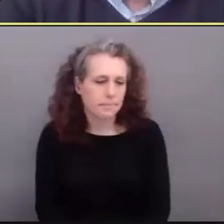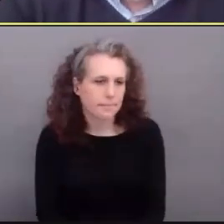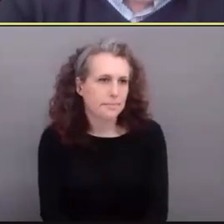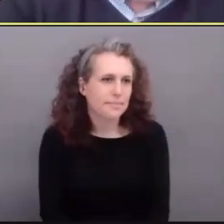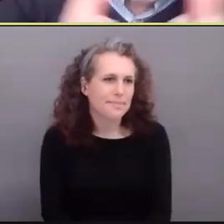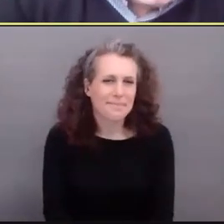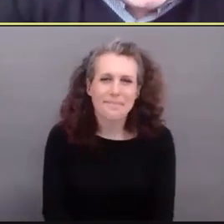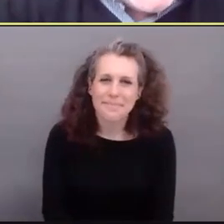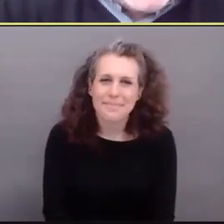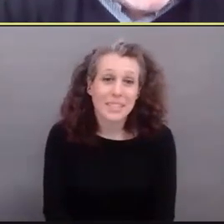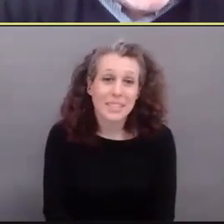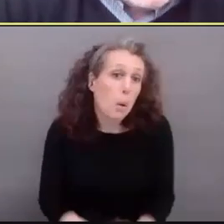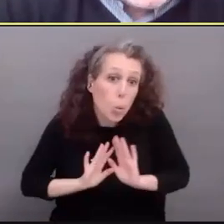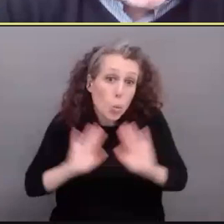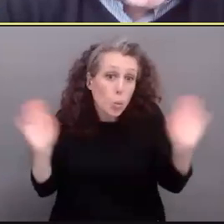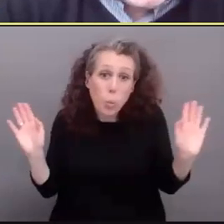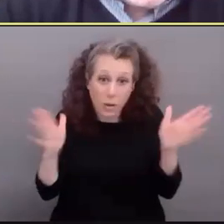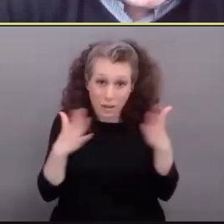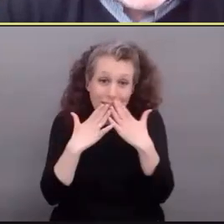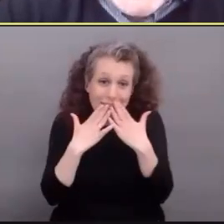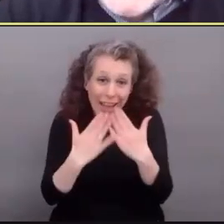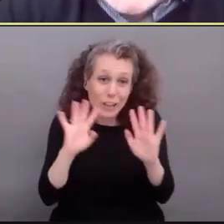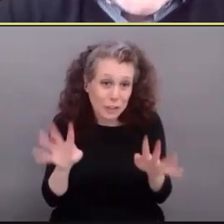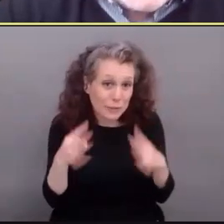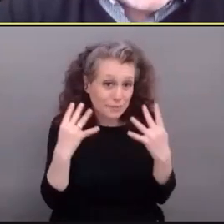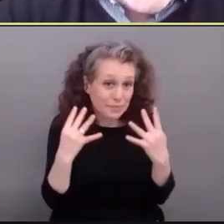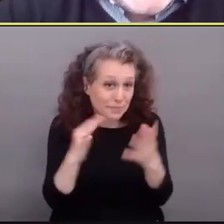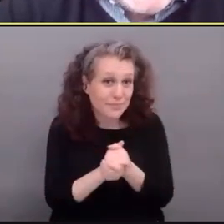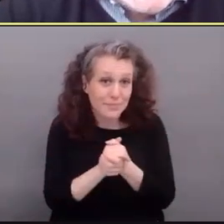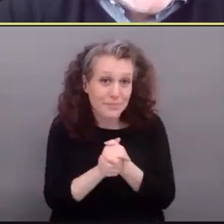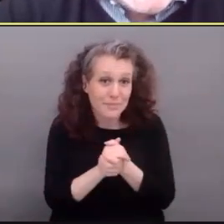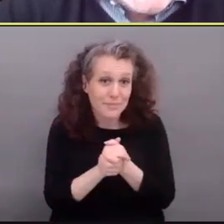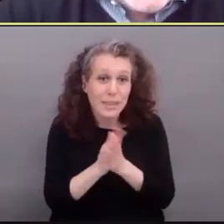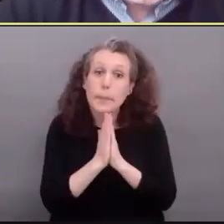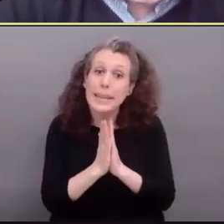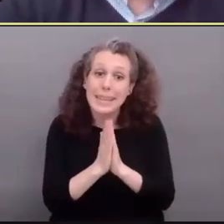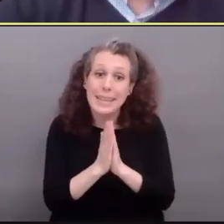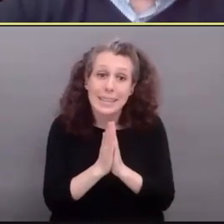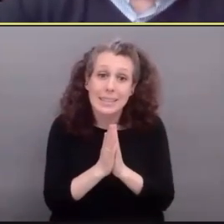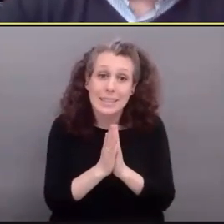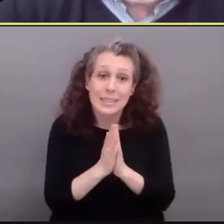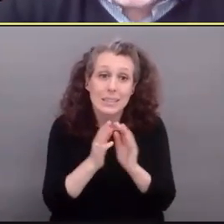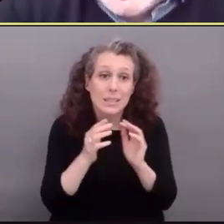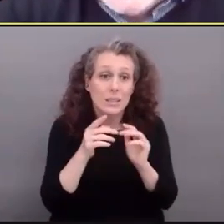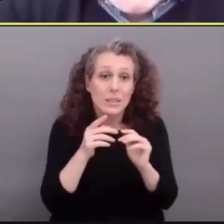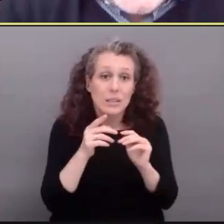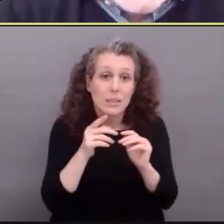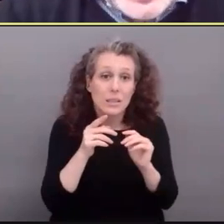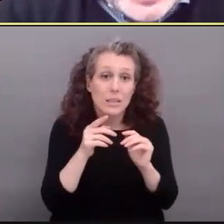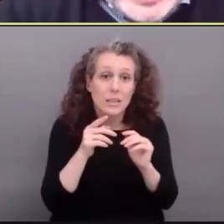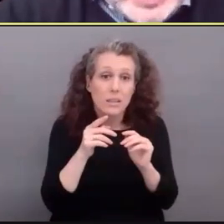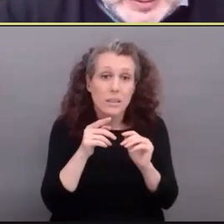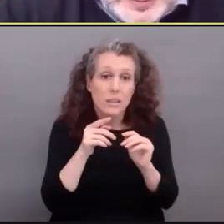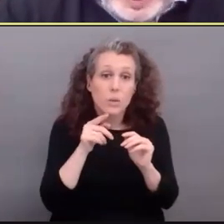Well, that's all. Thank you for your attention, and remember, you can also send to the